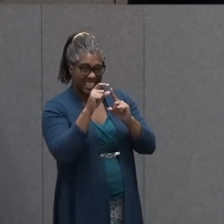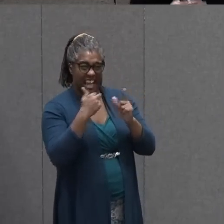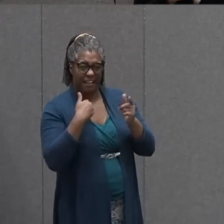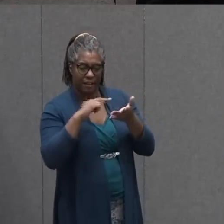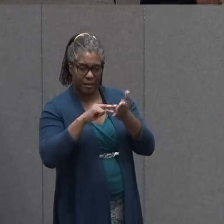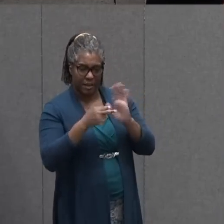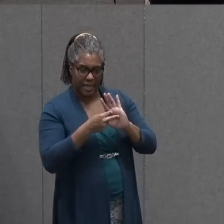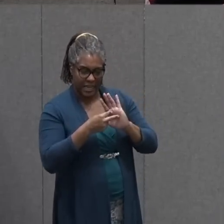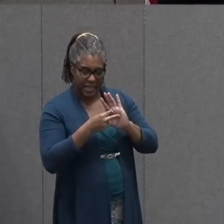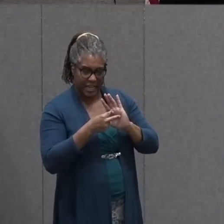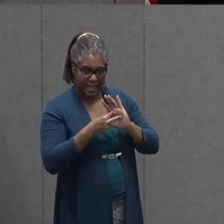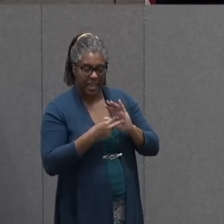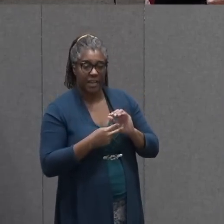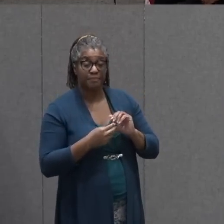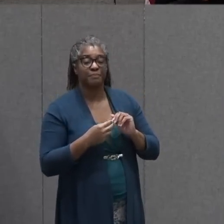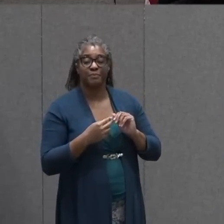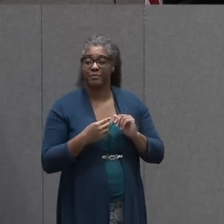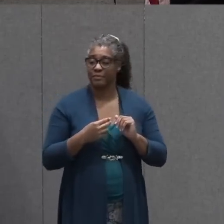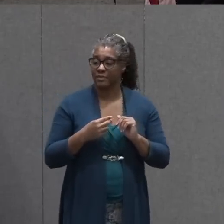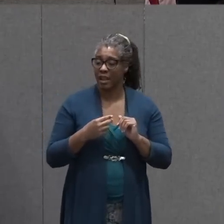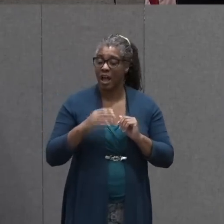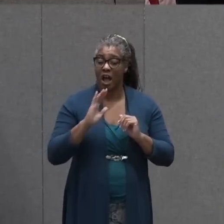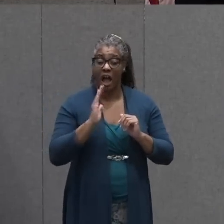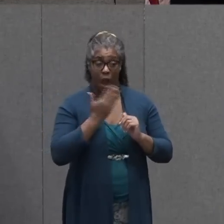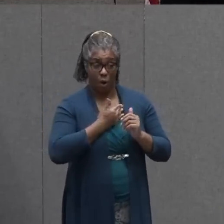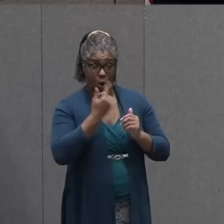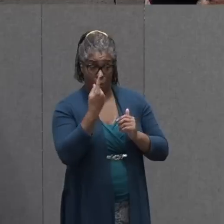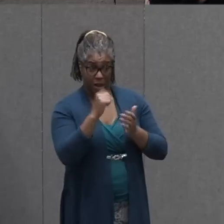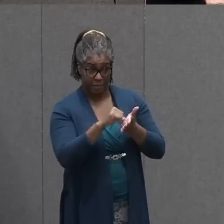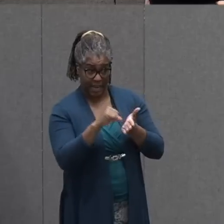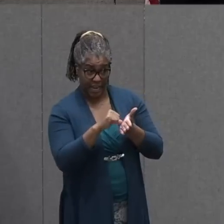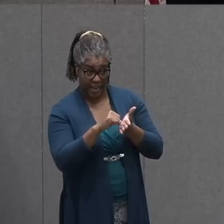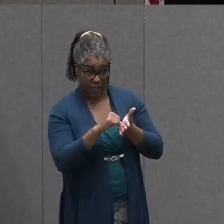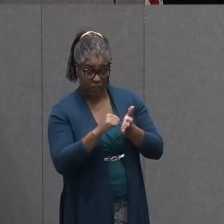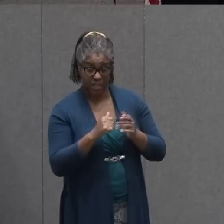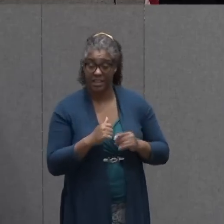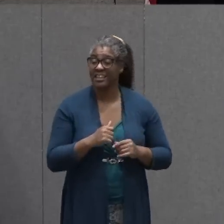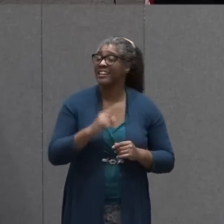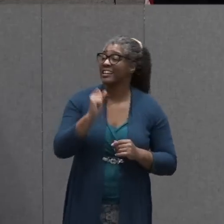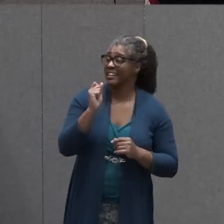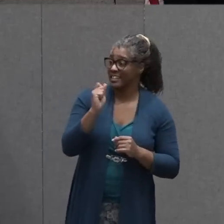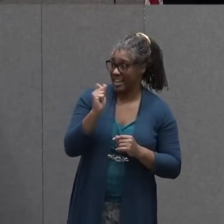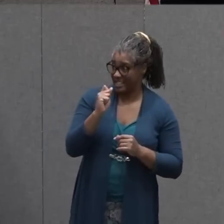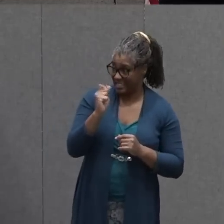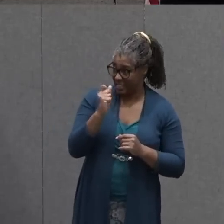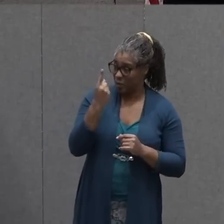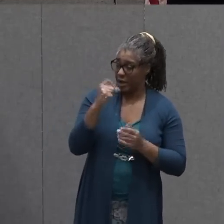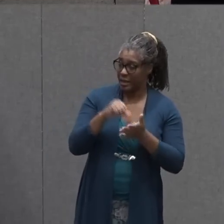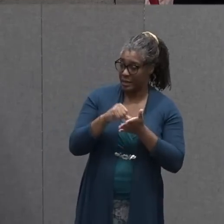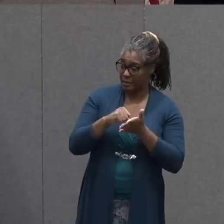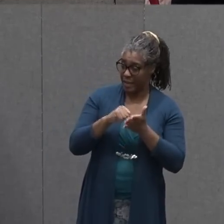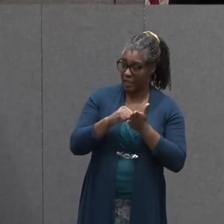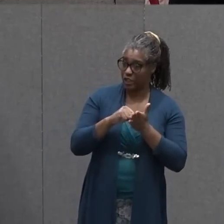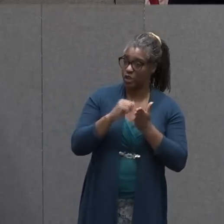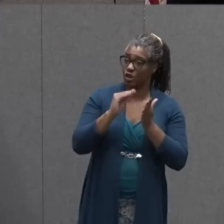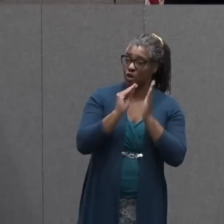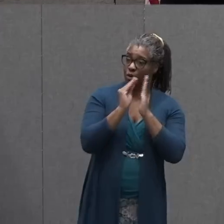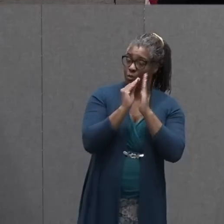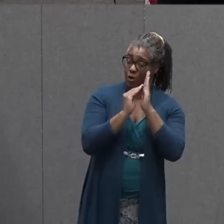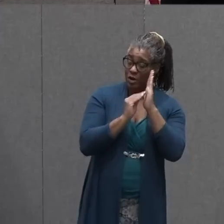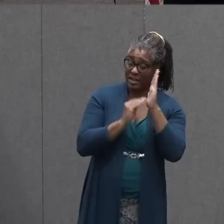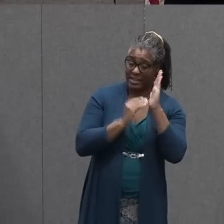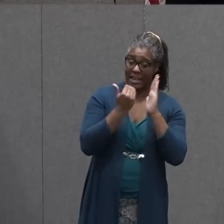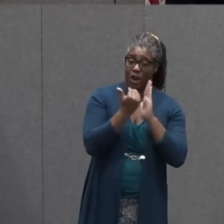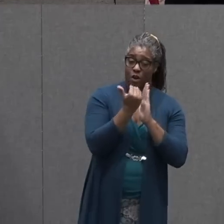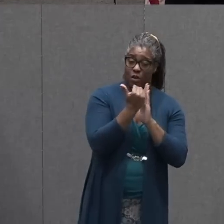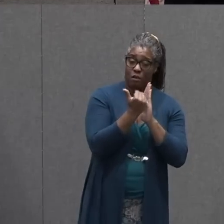this is a great way to write a recipe or the steps to a recipe. And I used transition words.